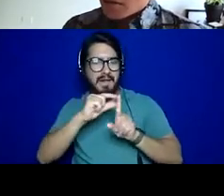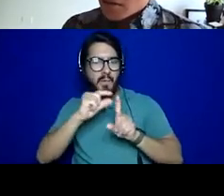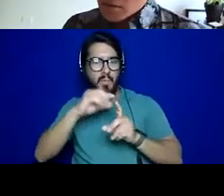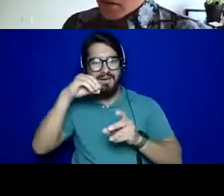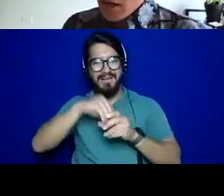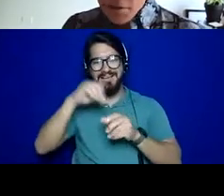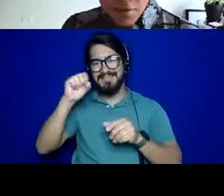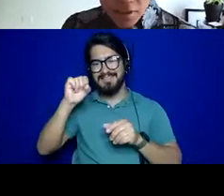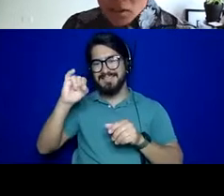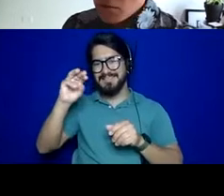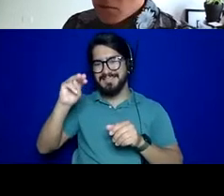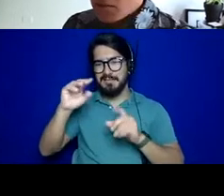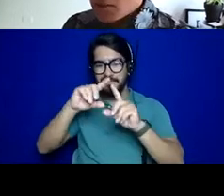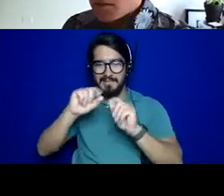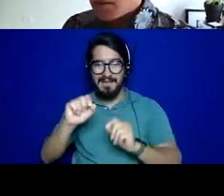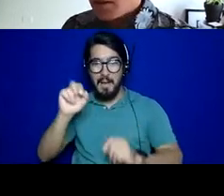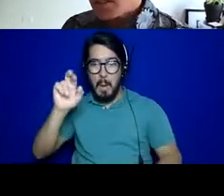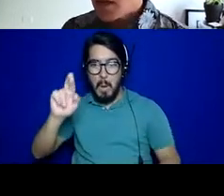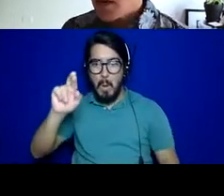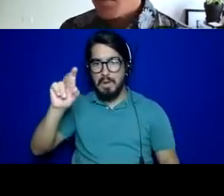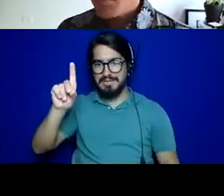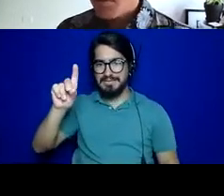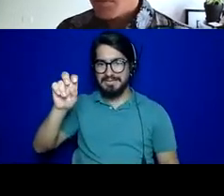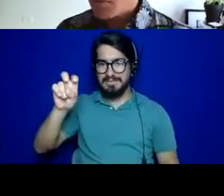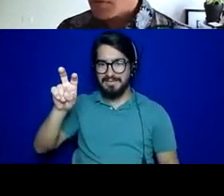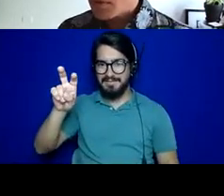And another thing to do